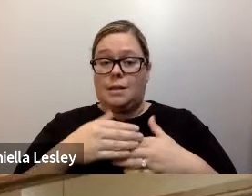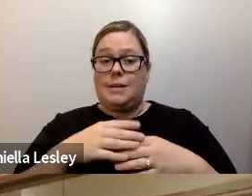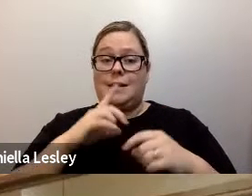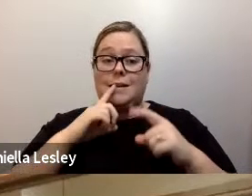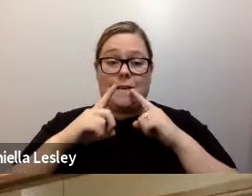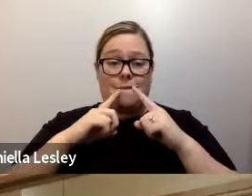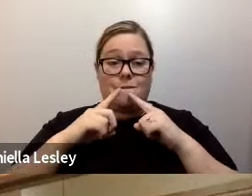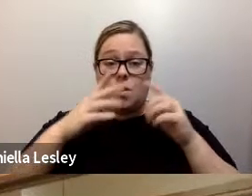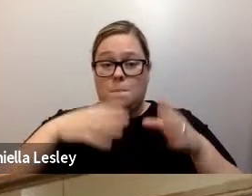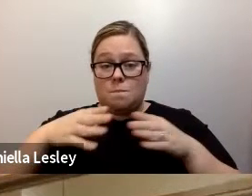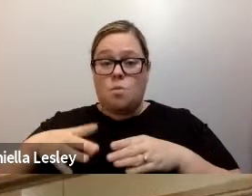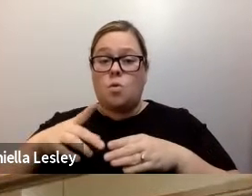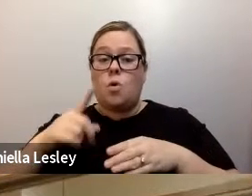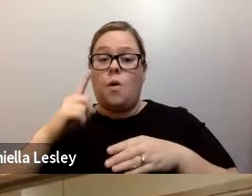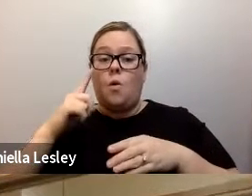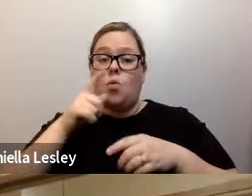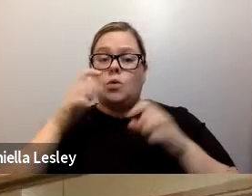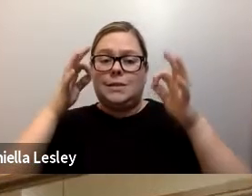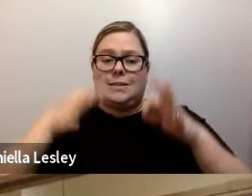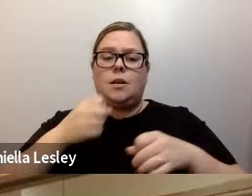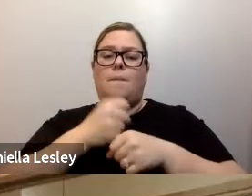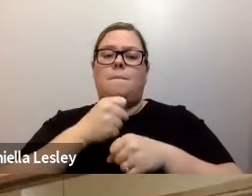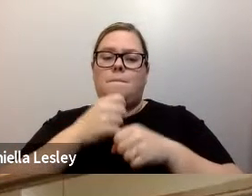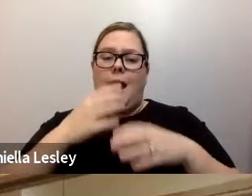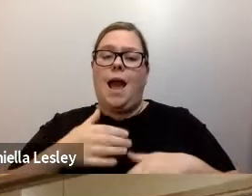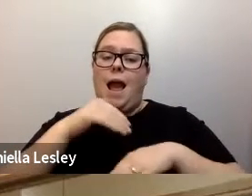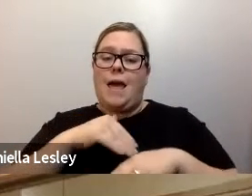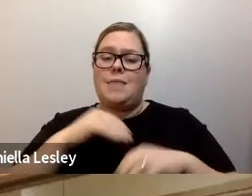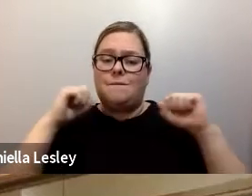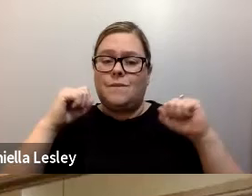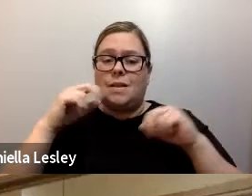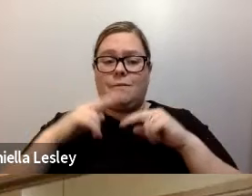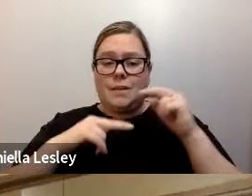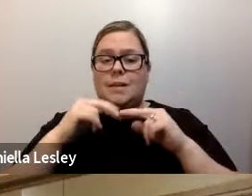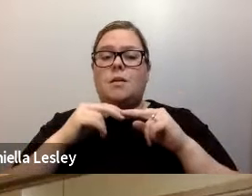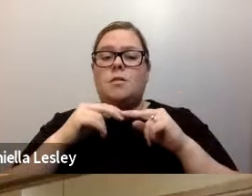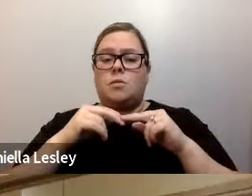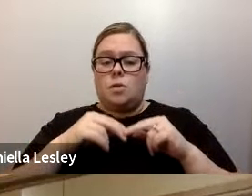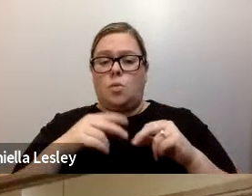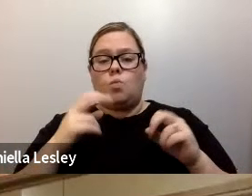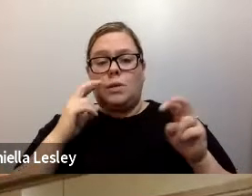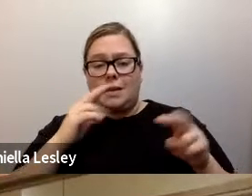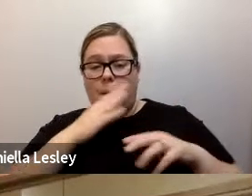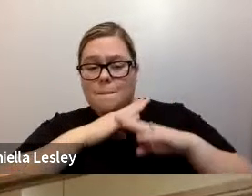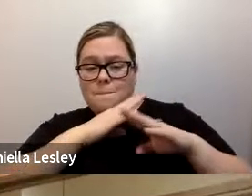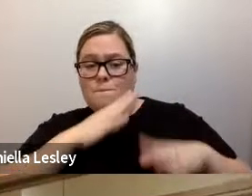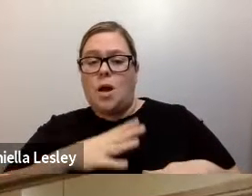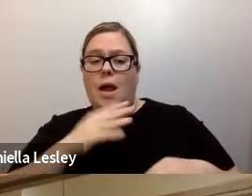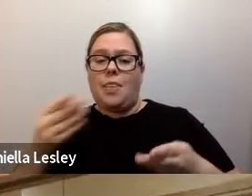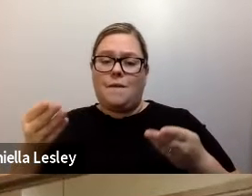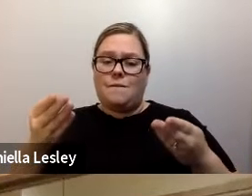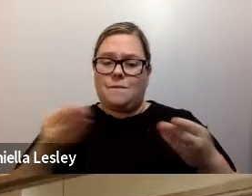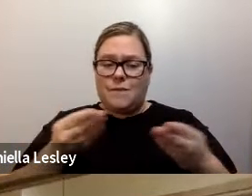interviewing individuals who are decision makers at fitness facilities. And we want to learn the barriers and facilitators to